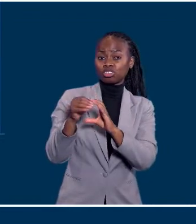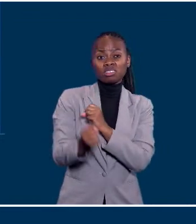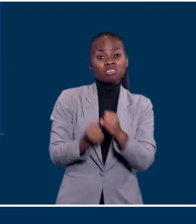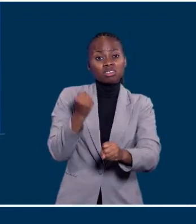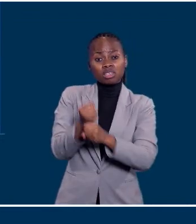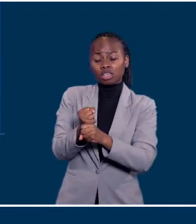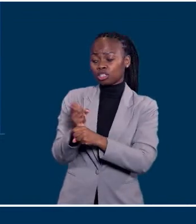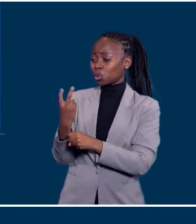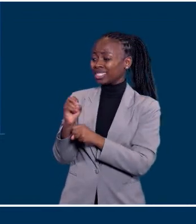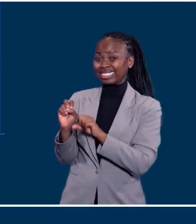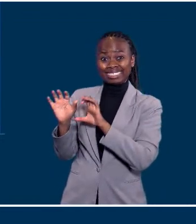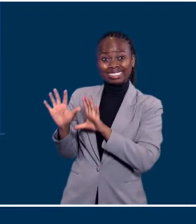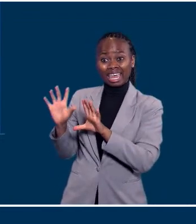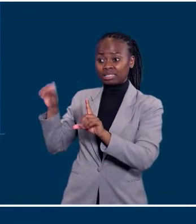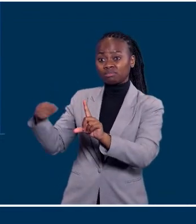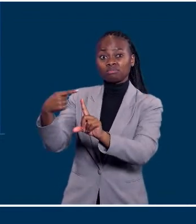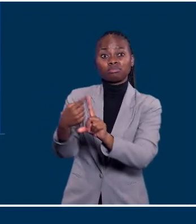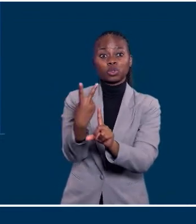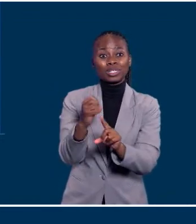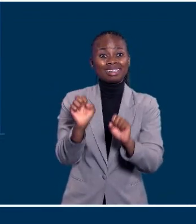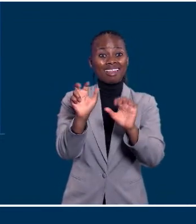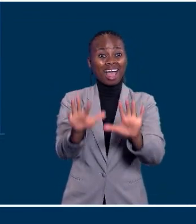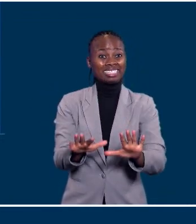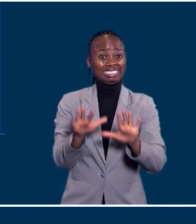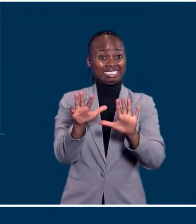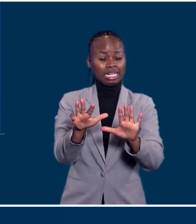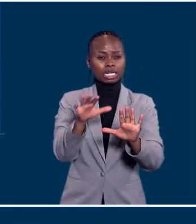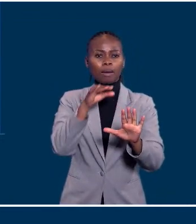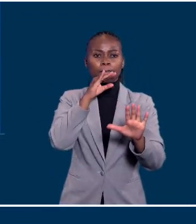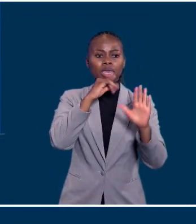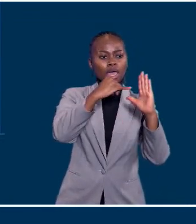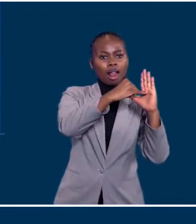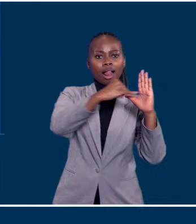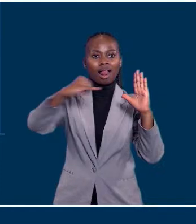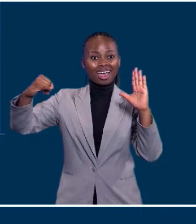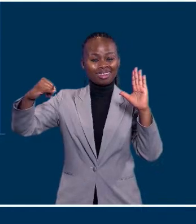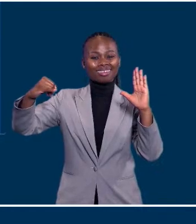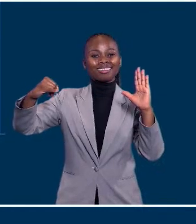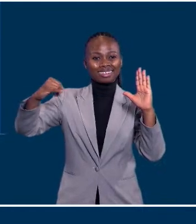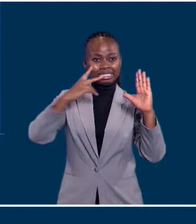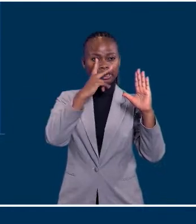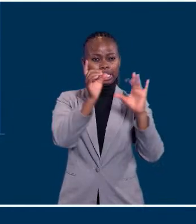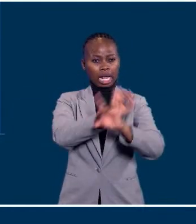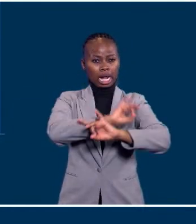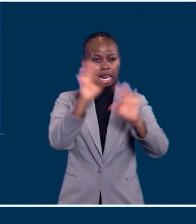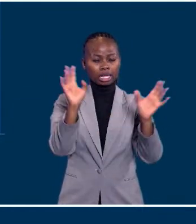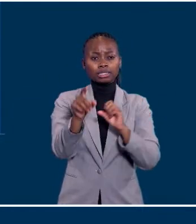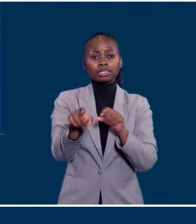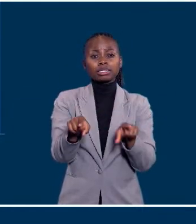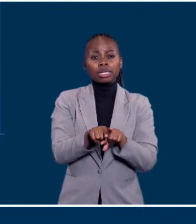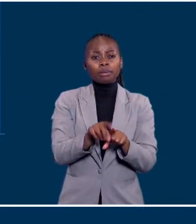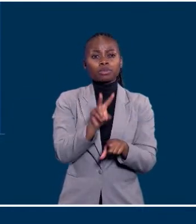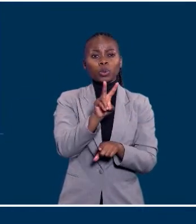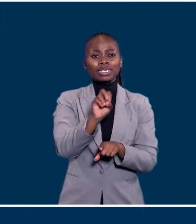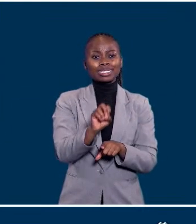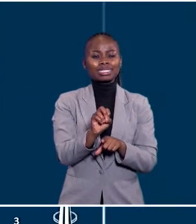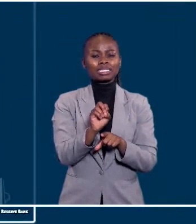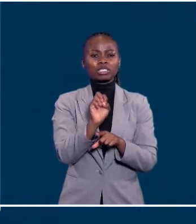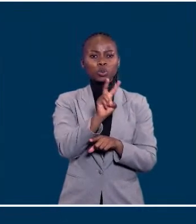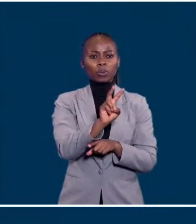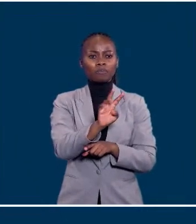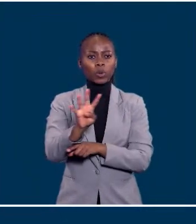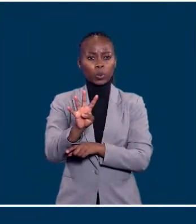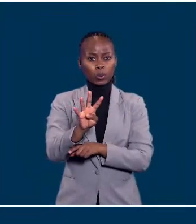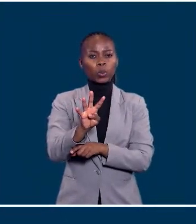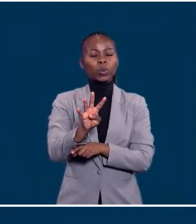2019 average, which is the dotted white line, and then the October 2024 forecast, which is on the far right-hand